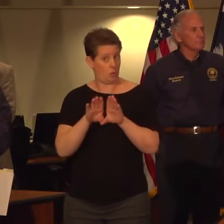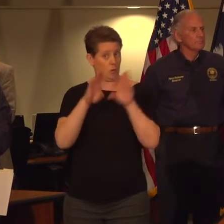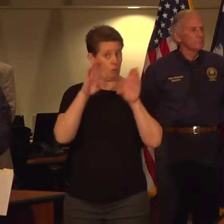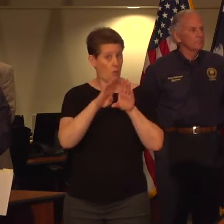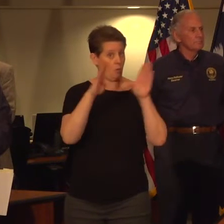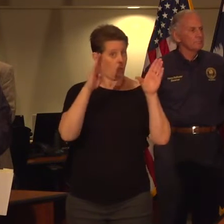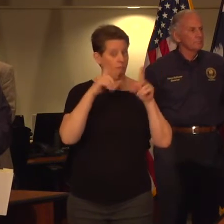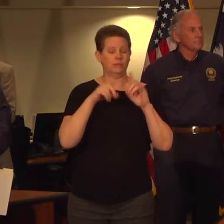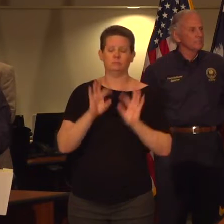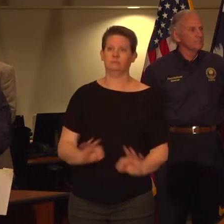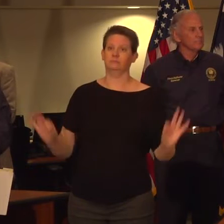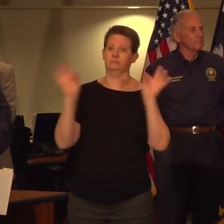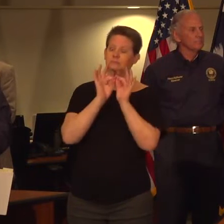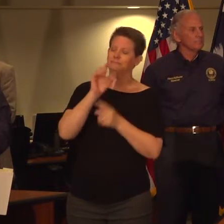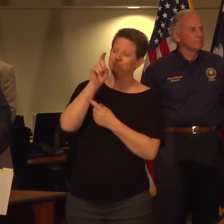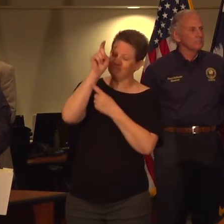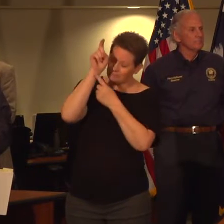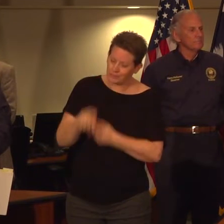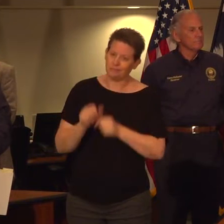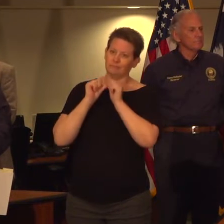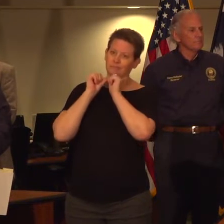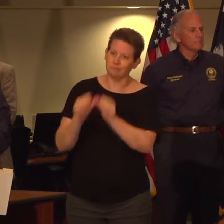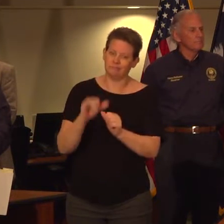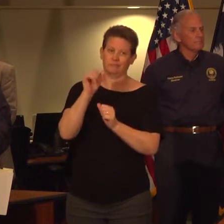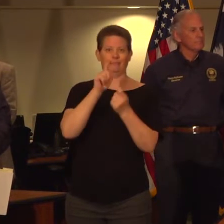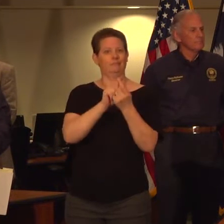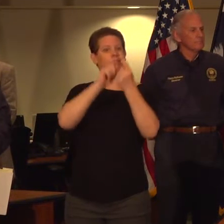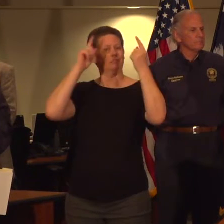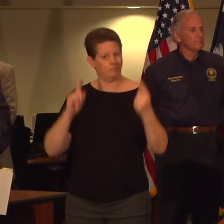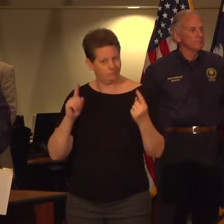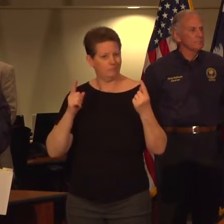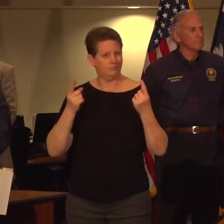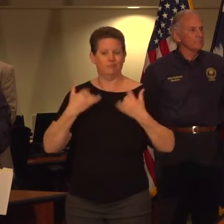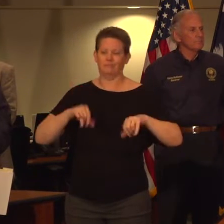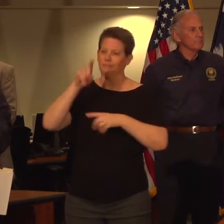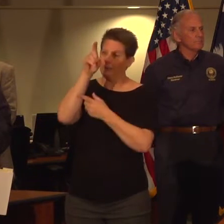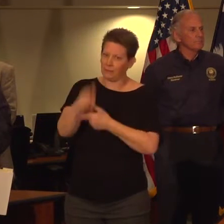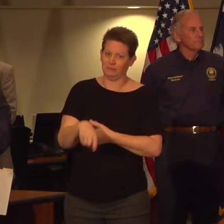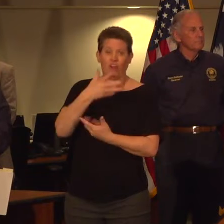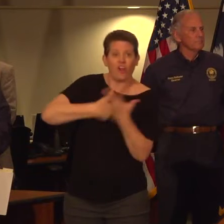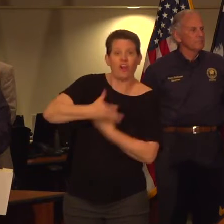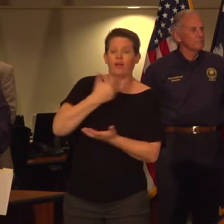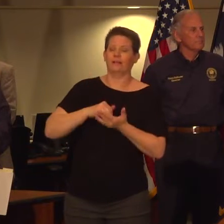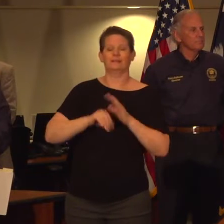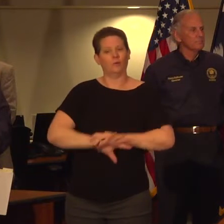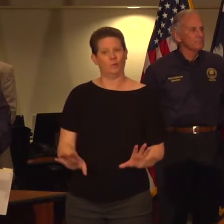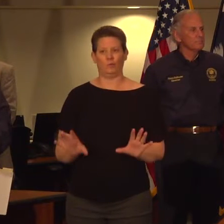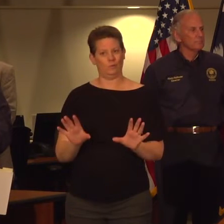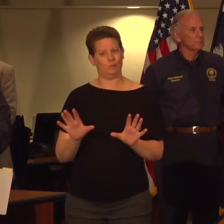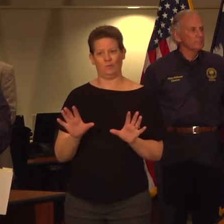very important that people continue to practice all of the social distancing measures that have been in place and should remain in